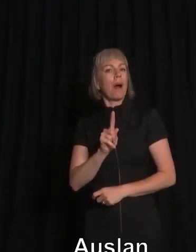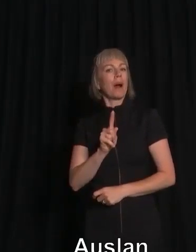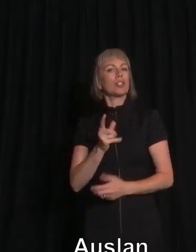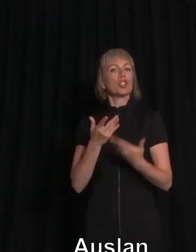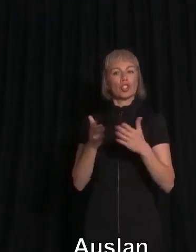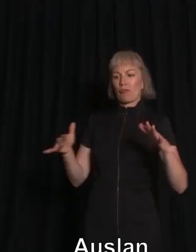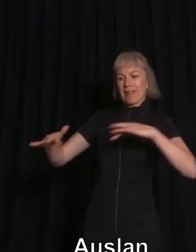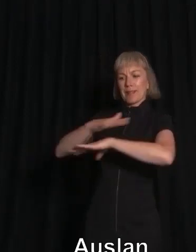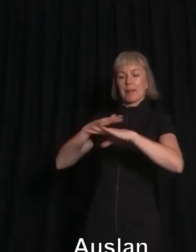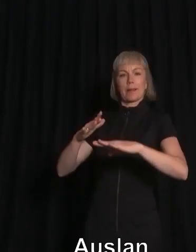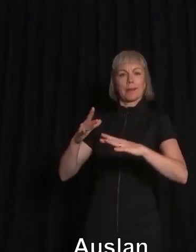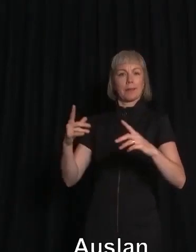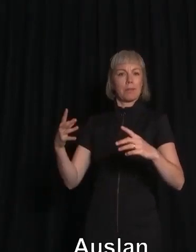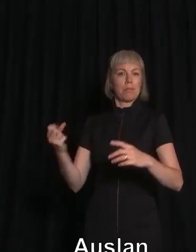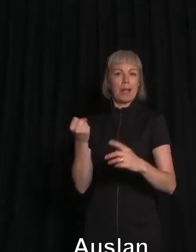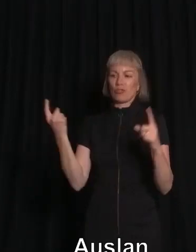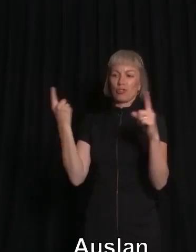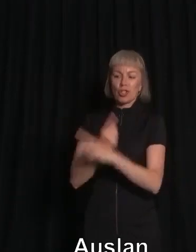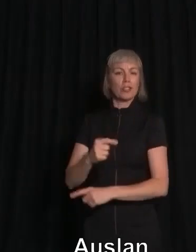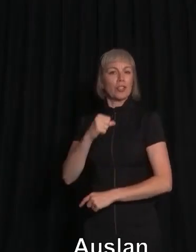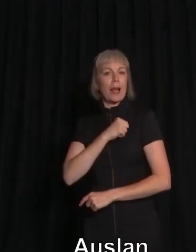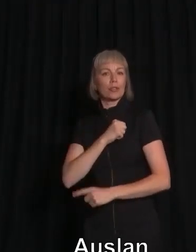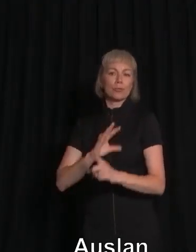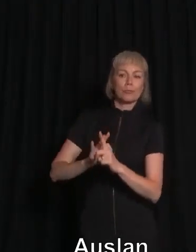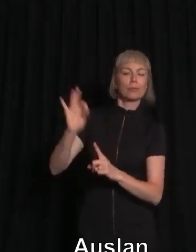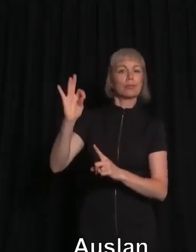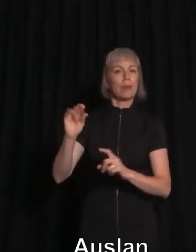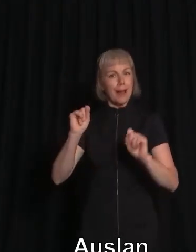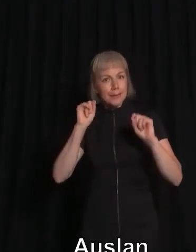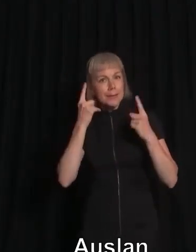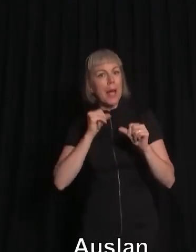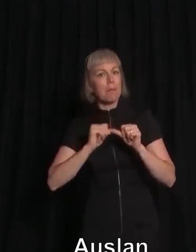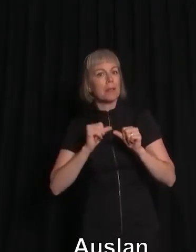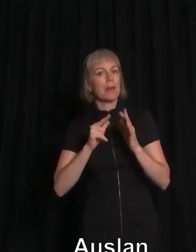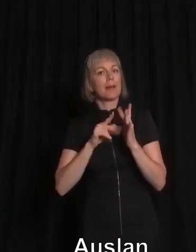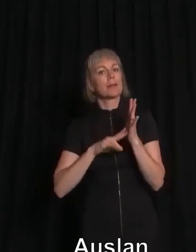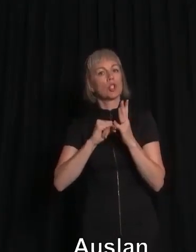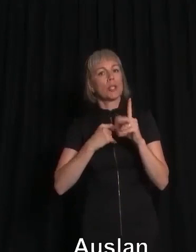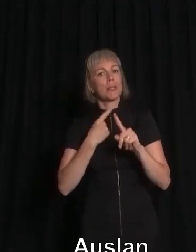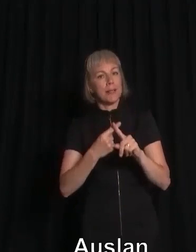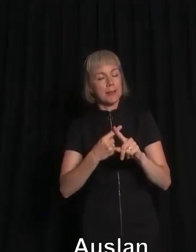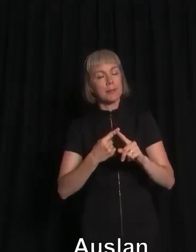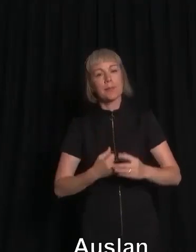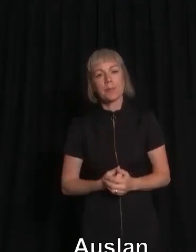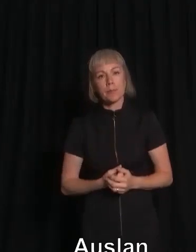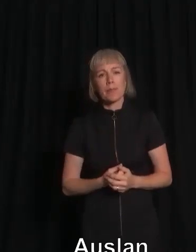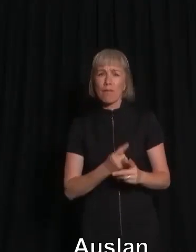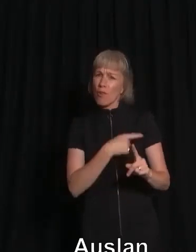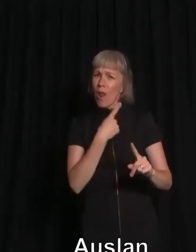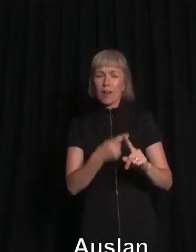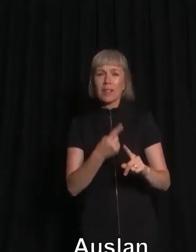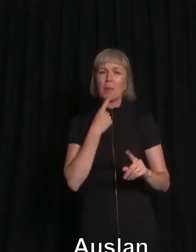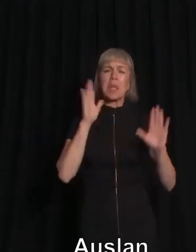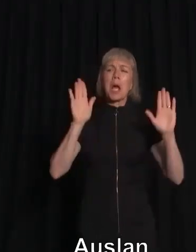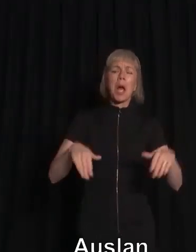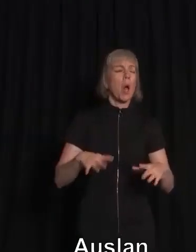be ready as well to be able to understand intersex people, right? I think for the longest time we've said, like, we don't need anybody to accept